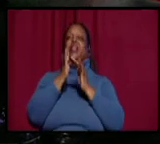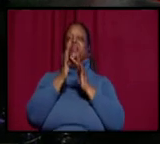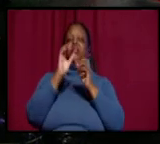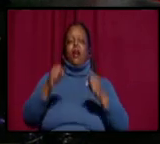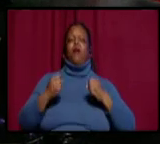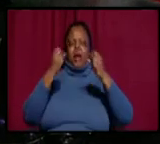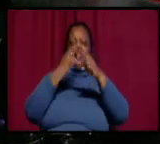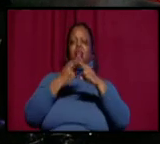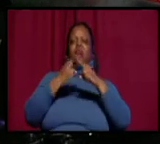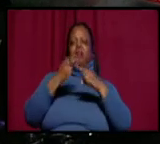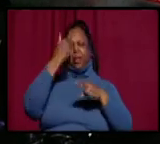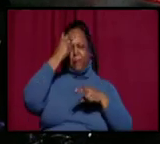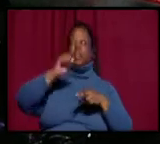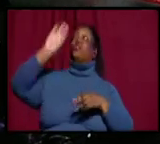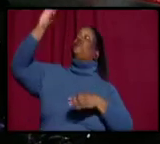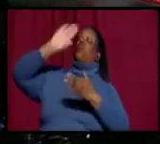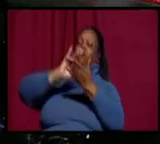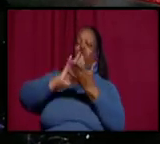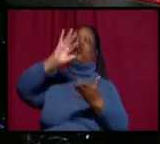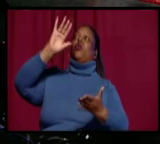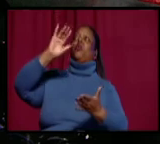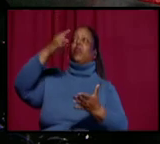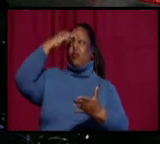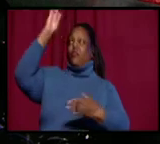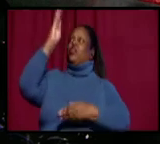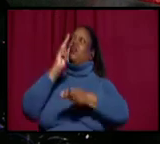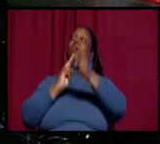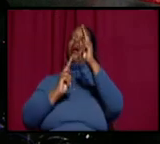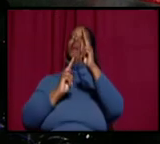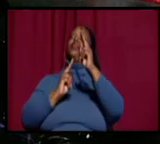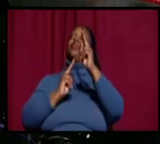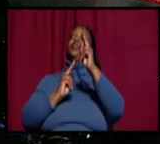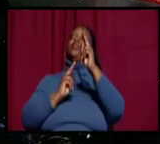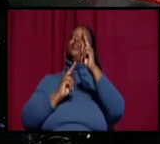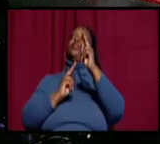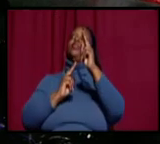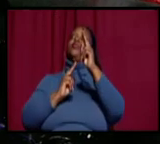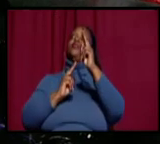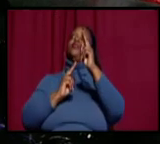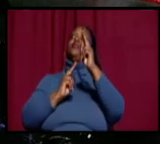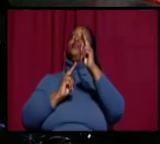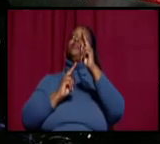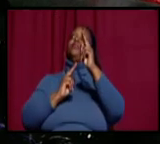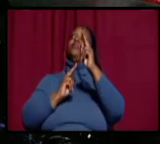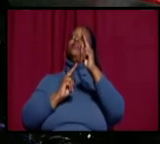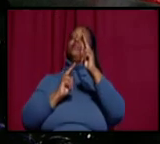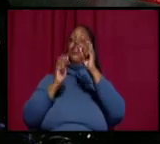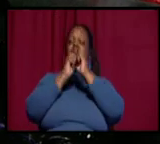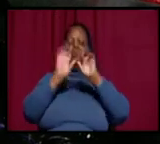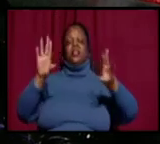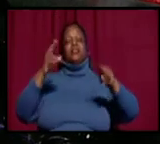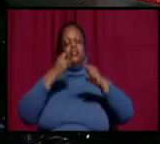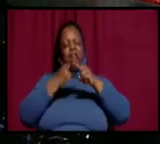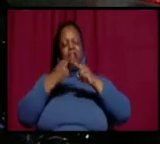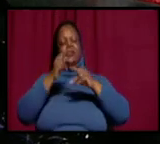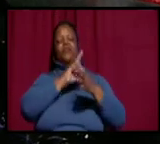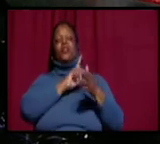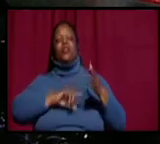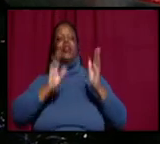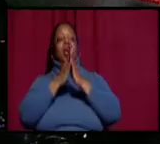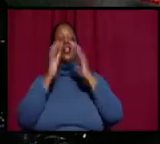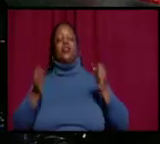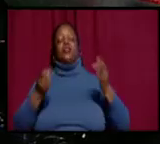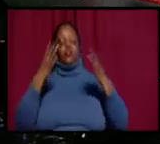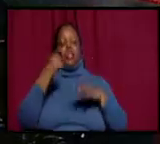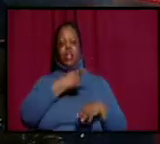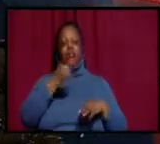mighty name for your glory and for your honor. Jehovah. Bless the name of the Lord. Hallelujah.